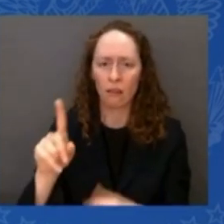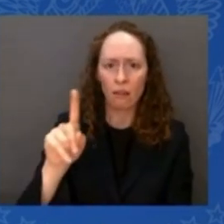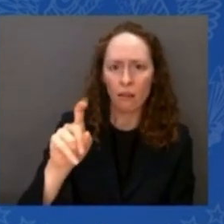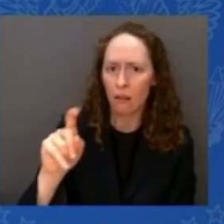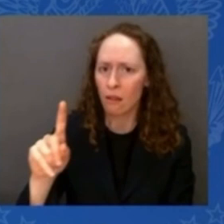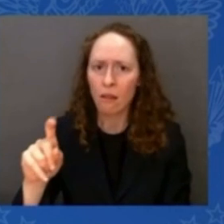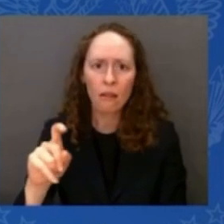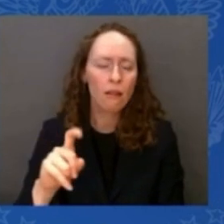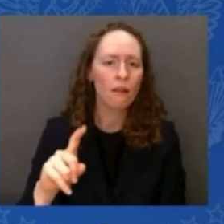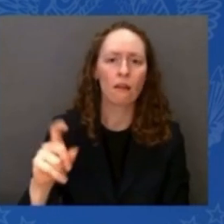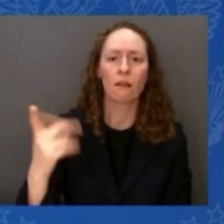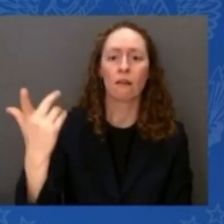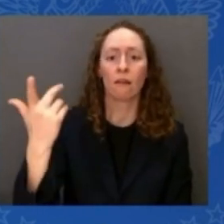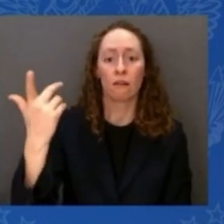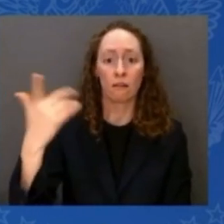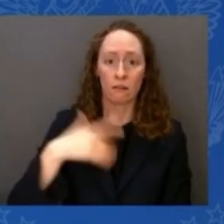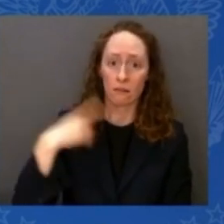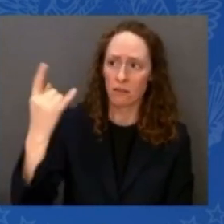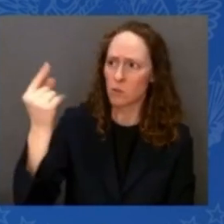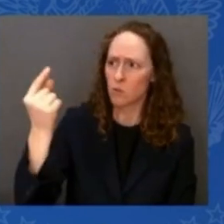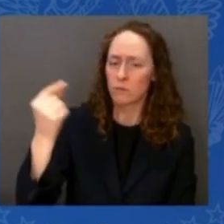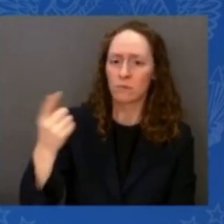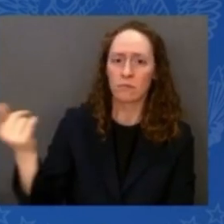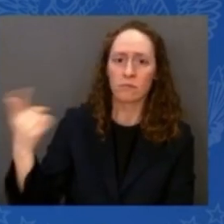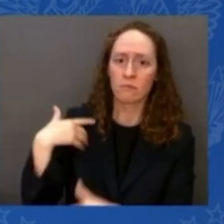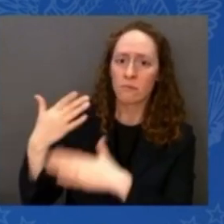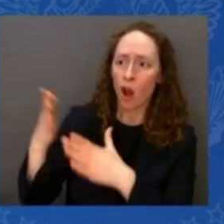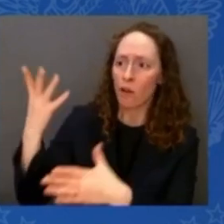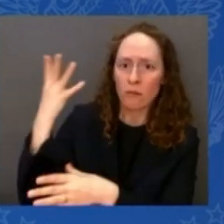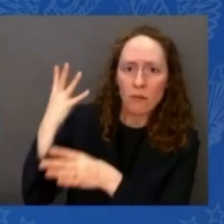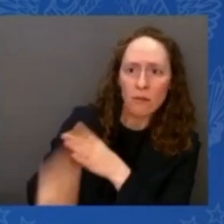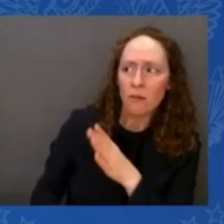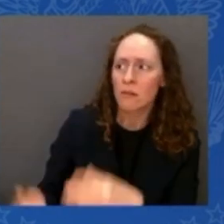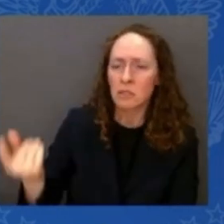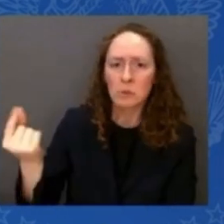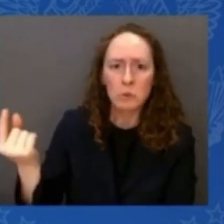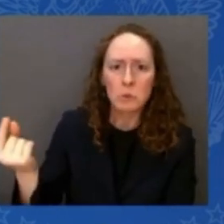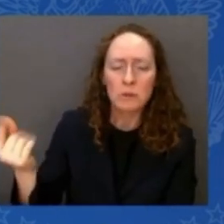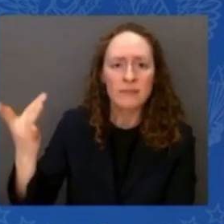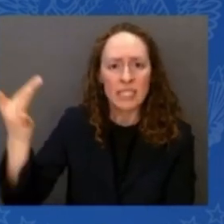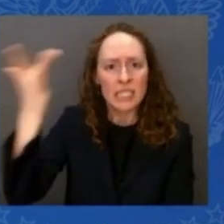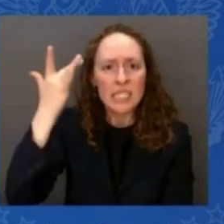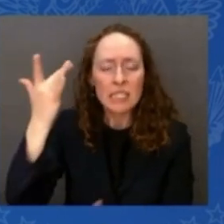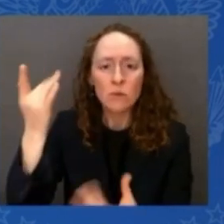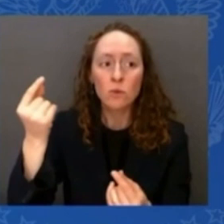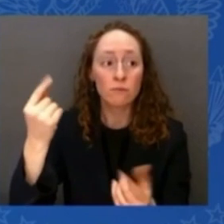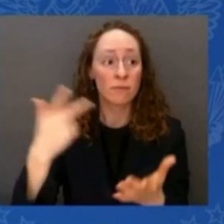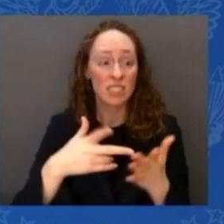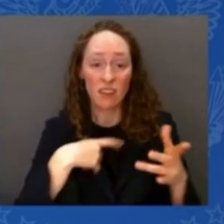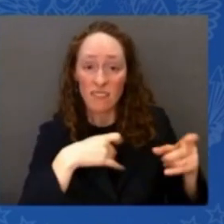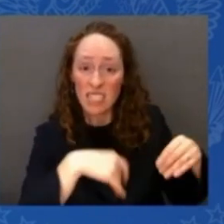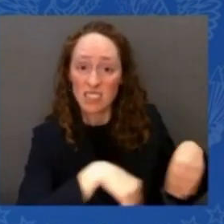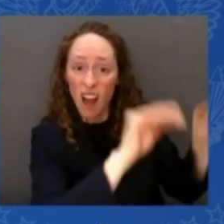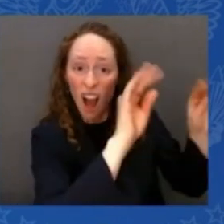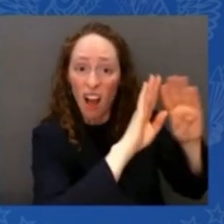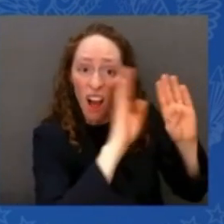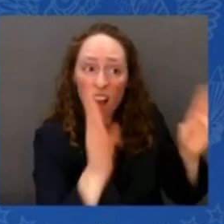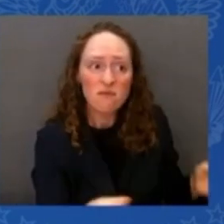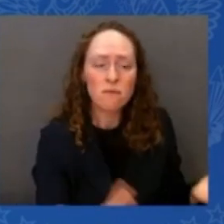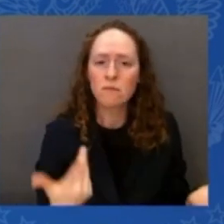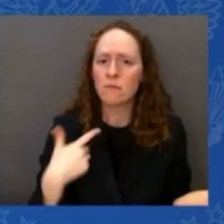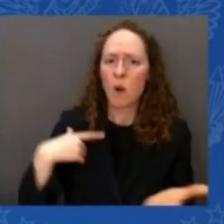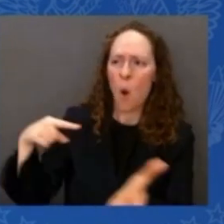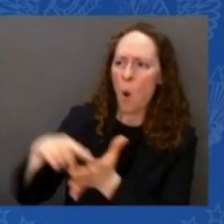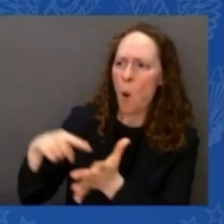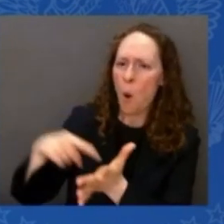to pay the medical bills? Will they have to sell the house? I get it. That's why, since I was sworn in as president 2 years ago, my administration has